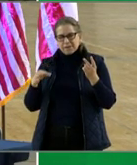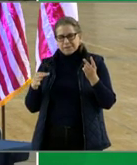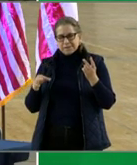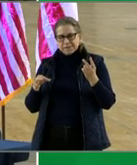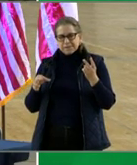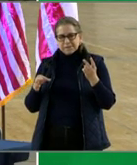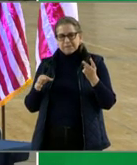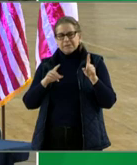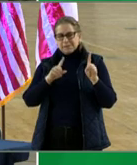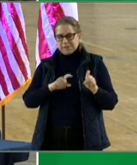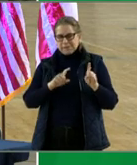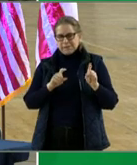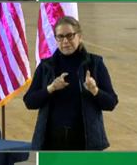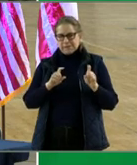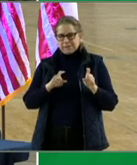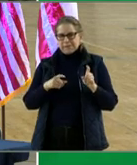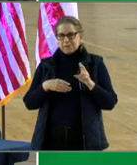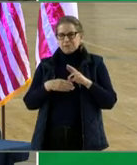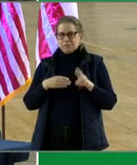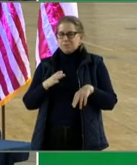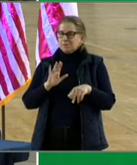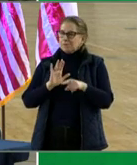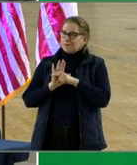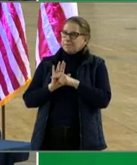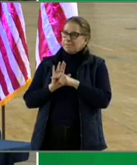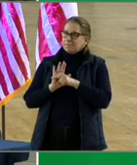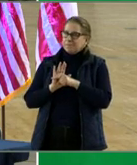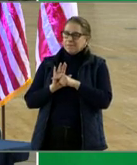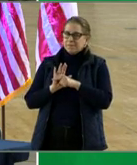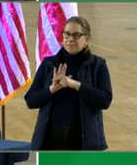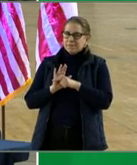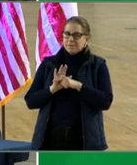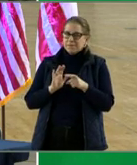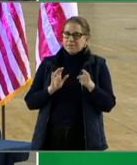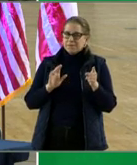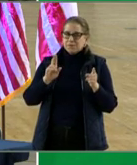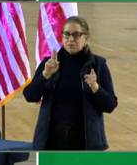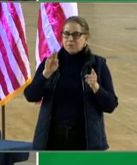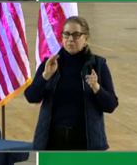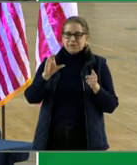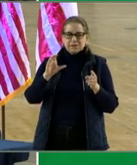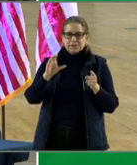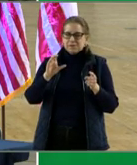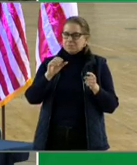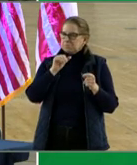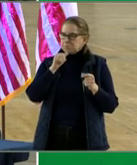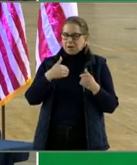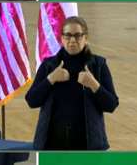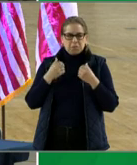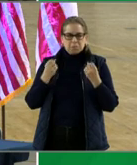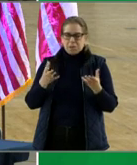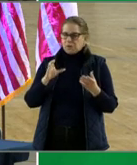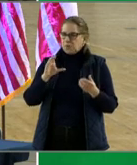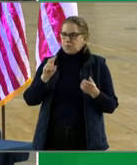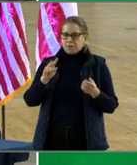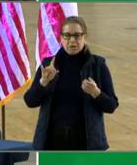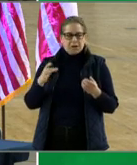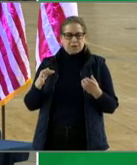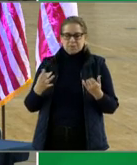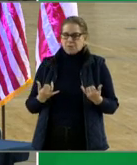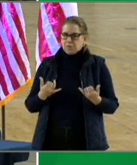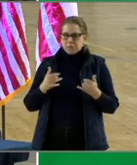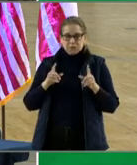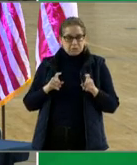So they do not have a high volume of COVID-19 related patients at this time. Our medical surge planning assumptions, as I mentioned,